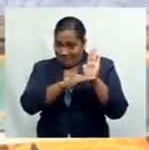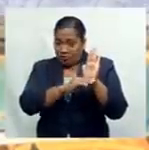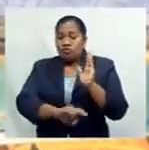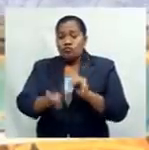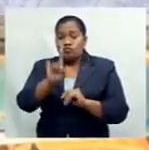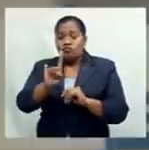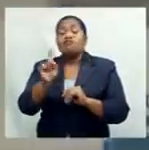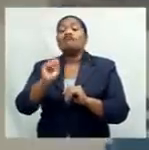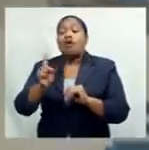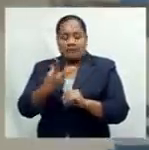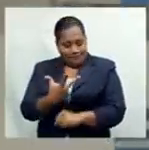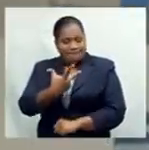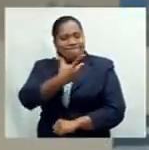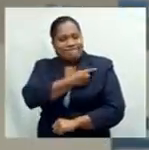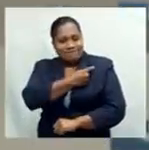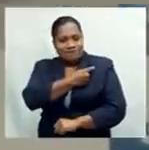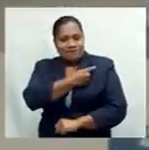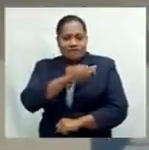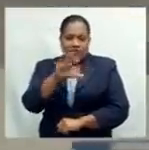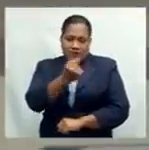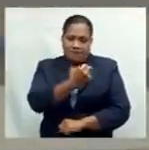get vaccinated.